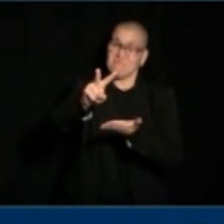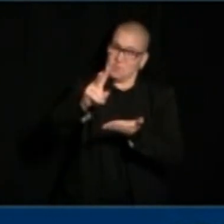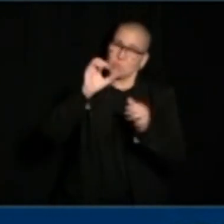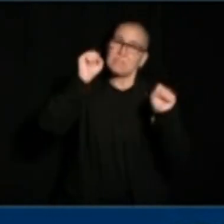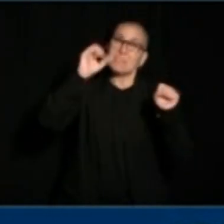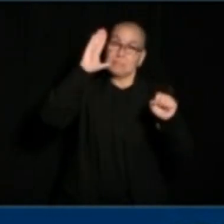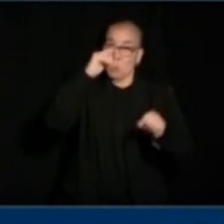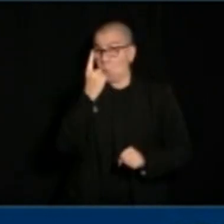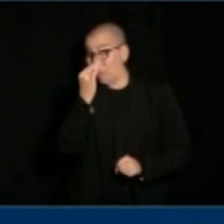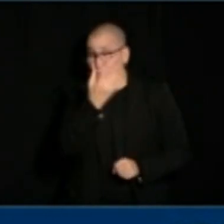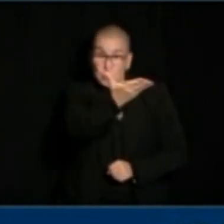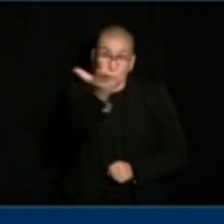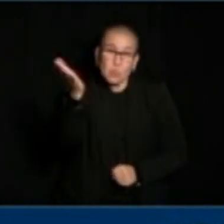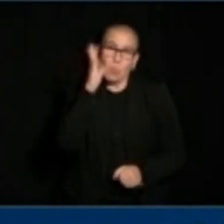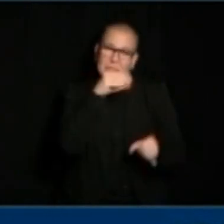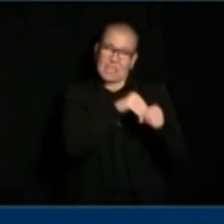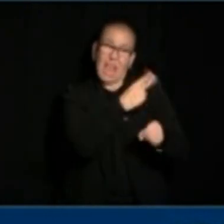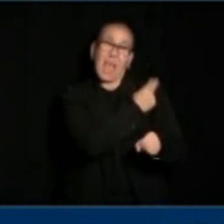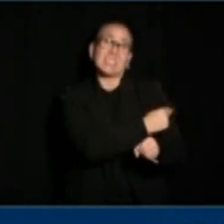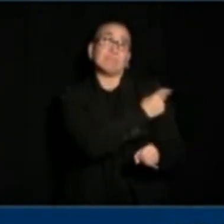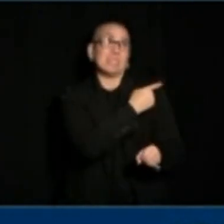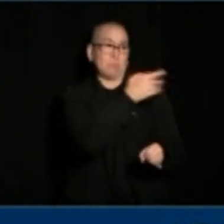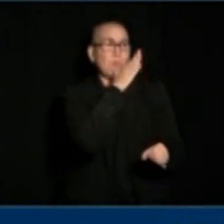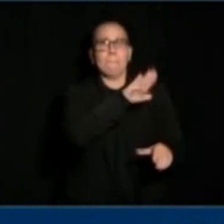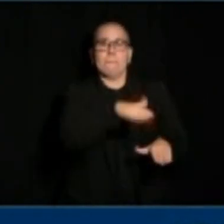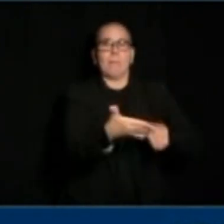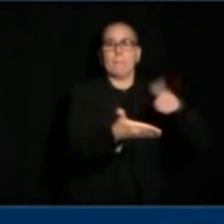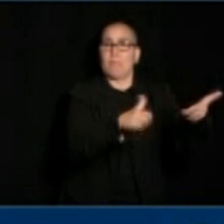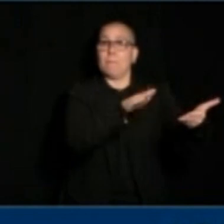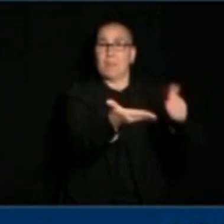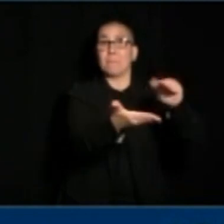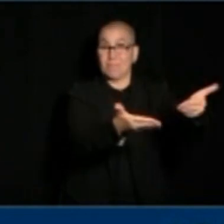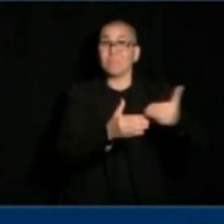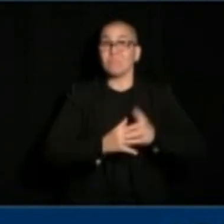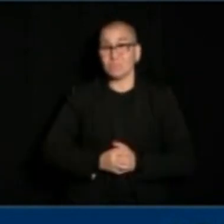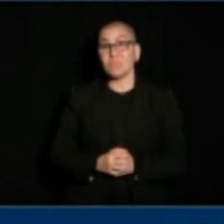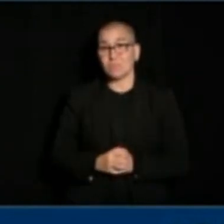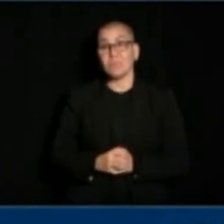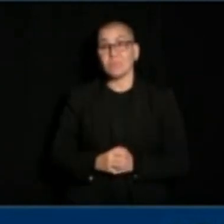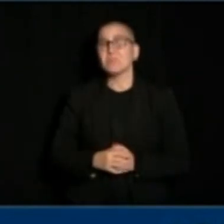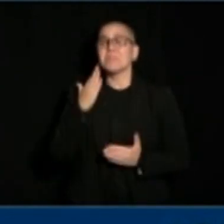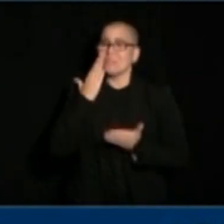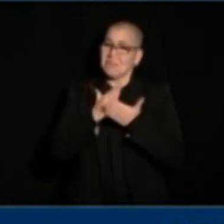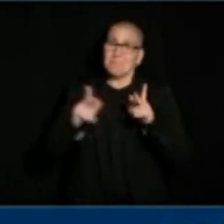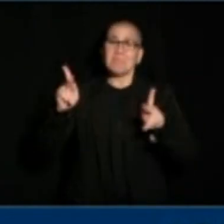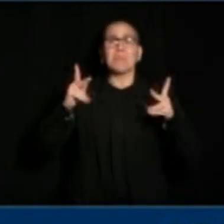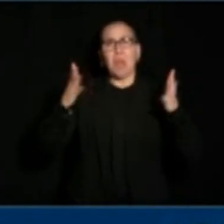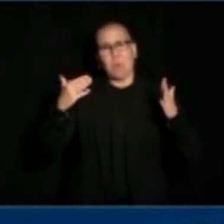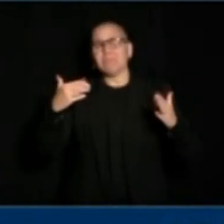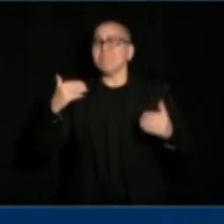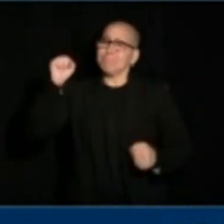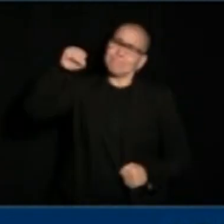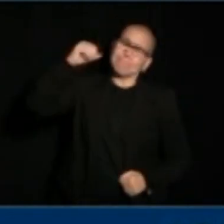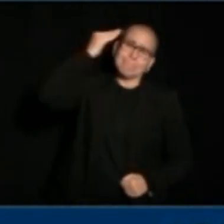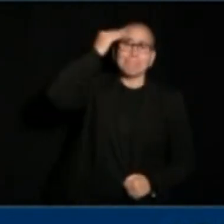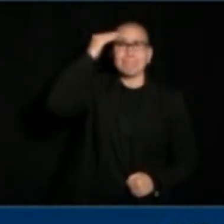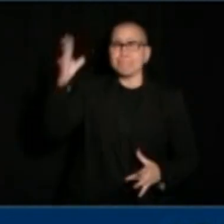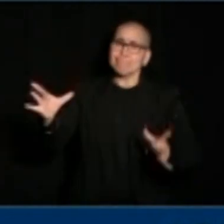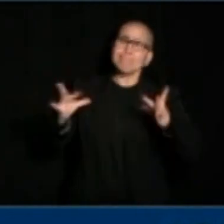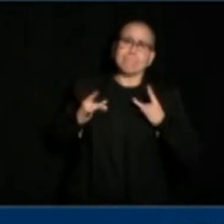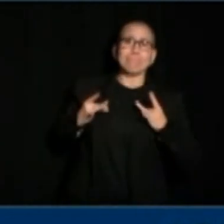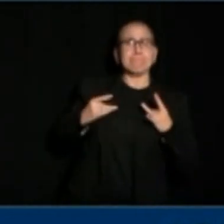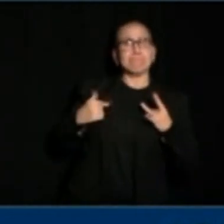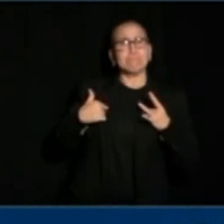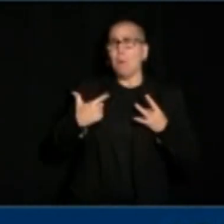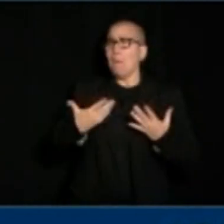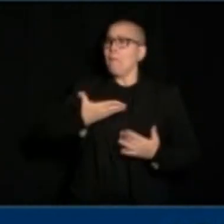see the numbers that would die. So when some people say, well, the vast majority of folks recover, That's true. What we don't know is the